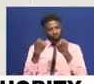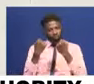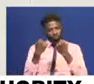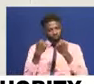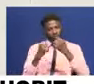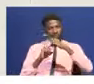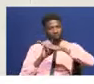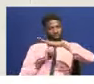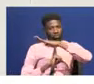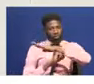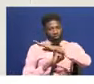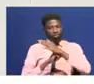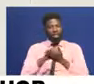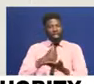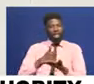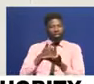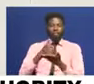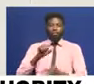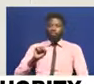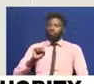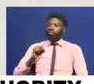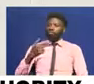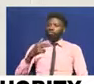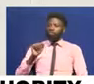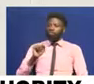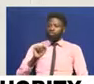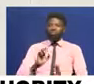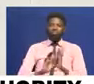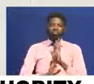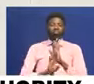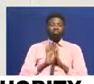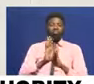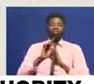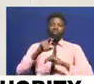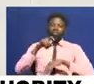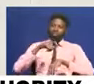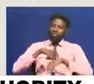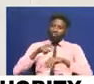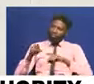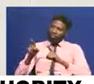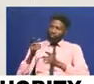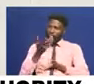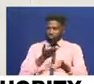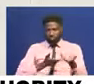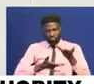the growth of this baby. When you're talking to the employees of,